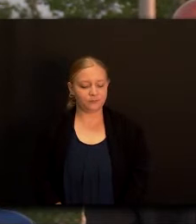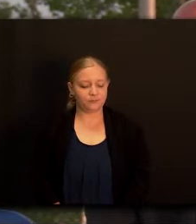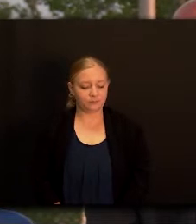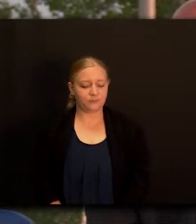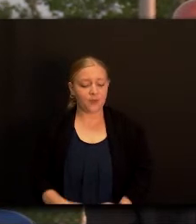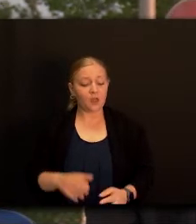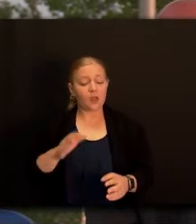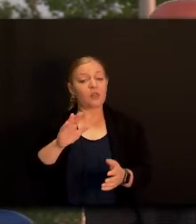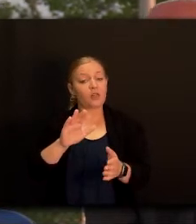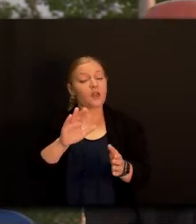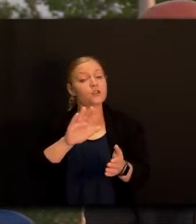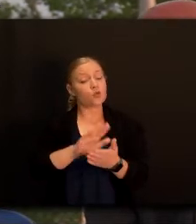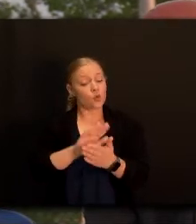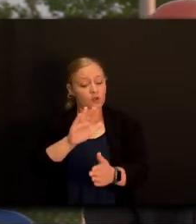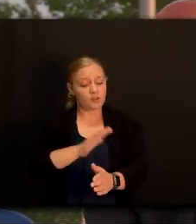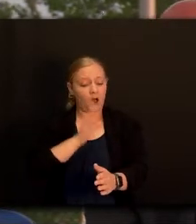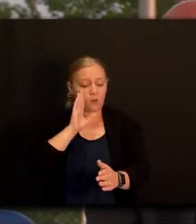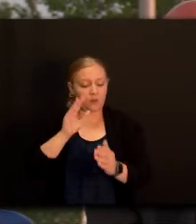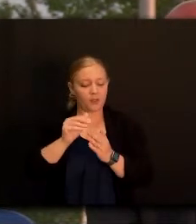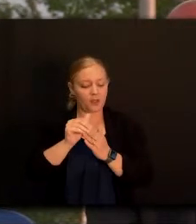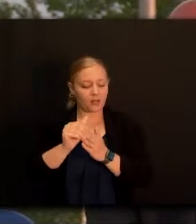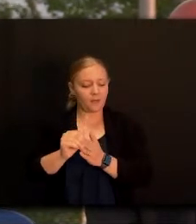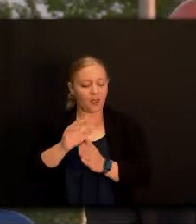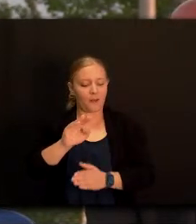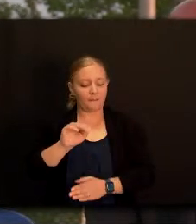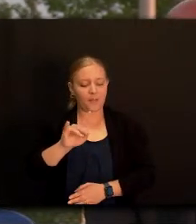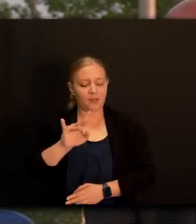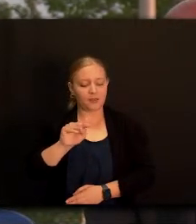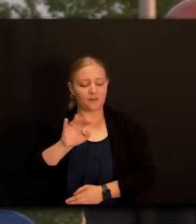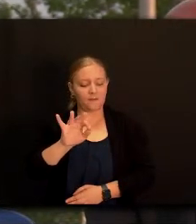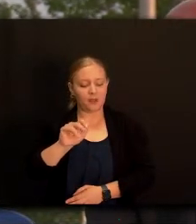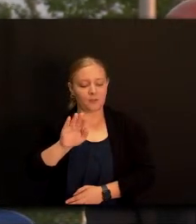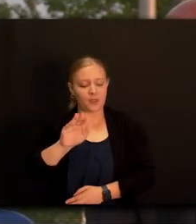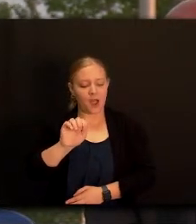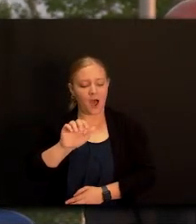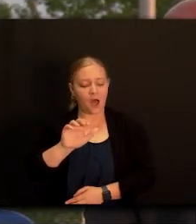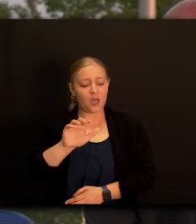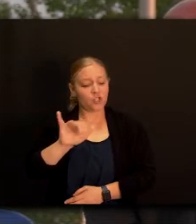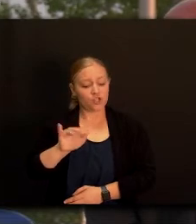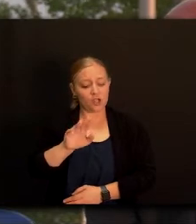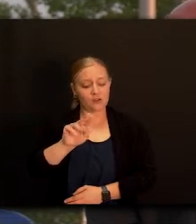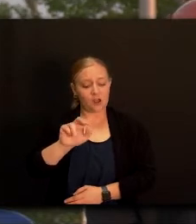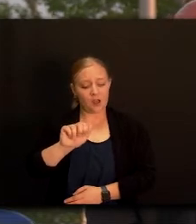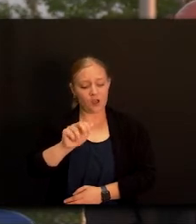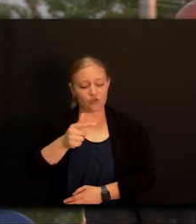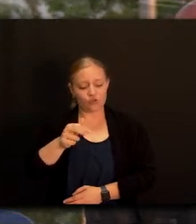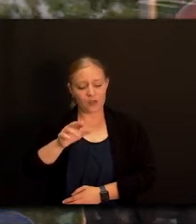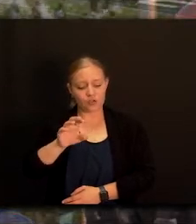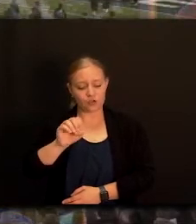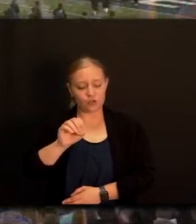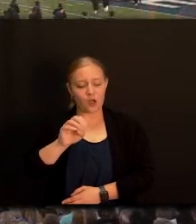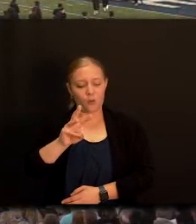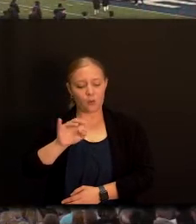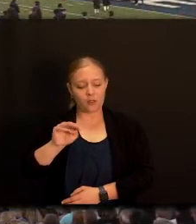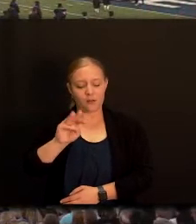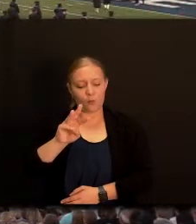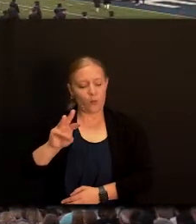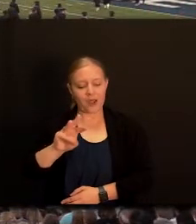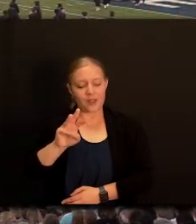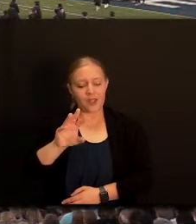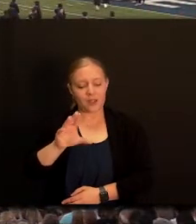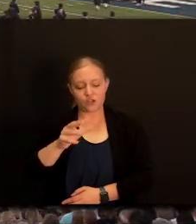The alma mater will be led by Madison Fabia, Jenna Gresher, William Whiteley, and Chase Wassum.